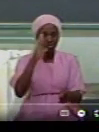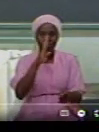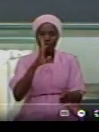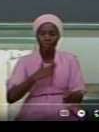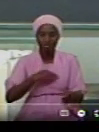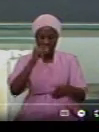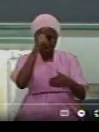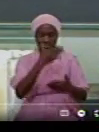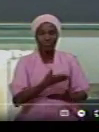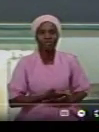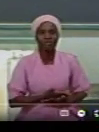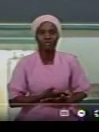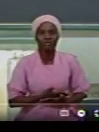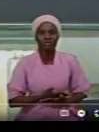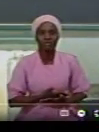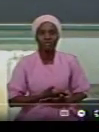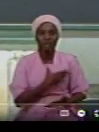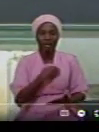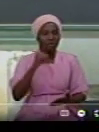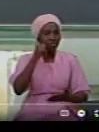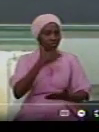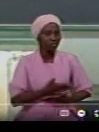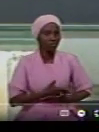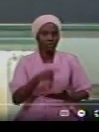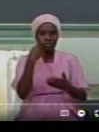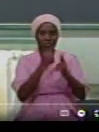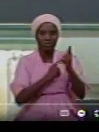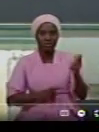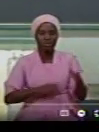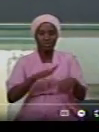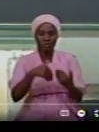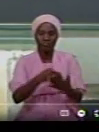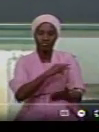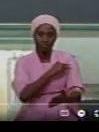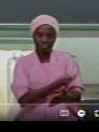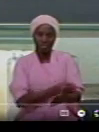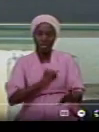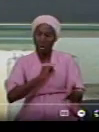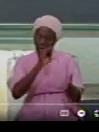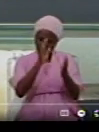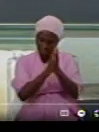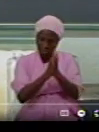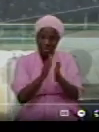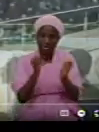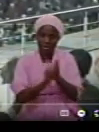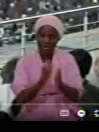Lord Almighty. I pray your faith will produce action.